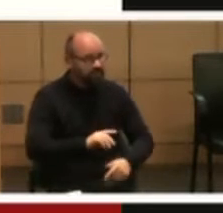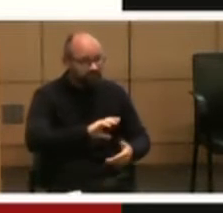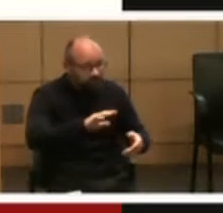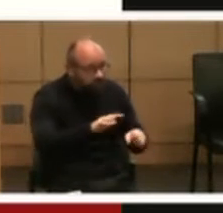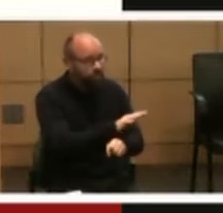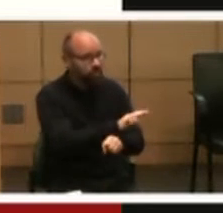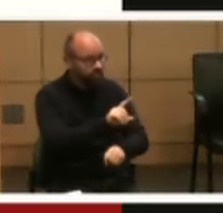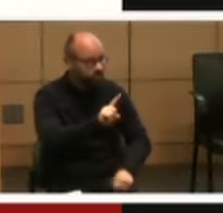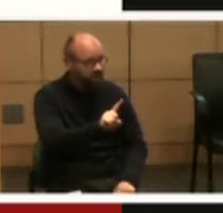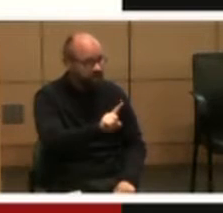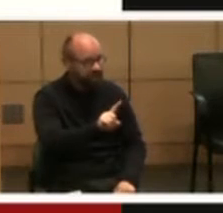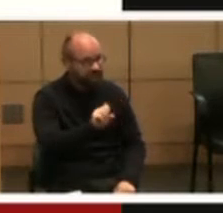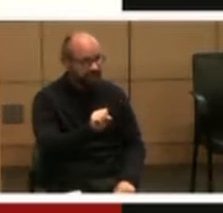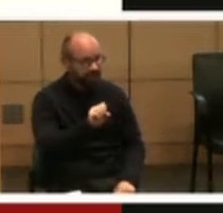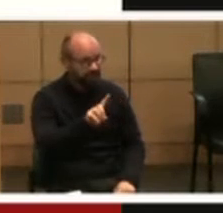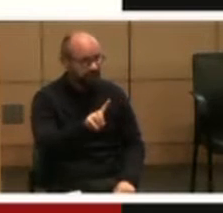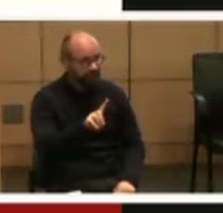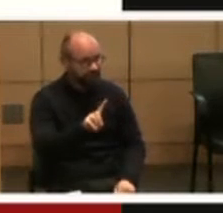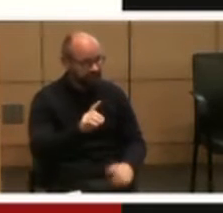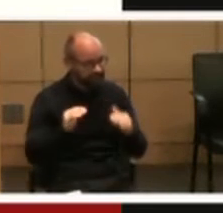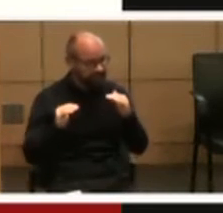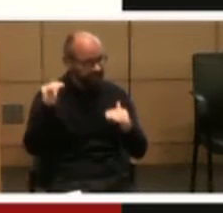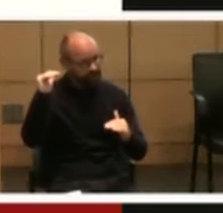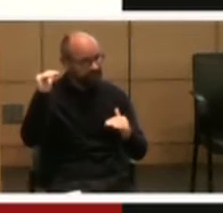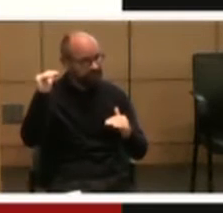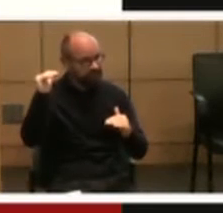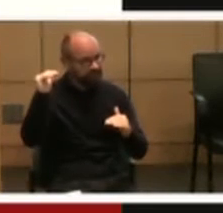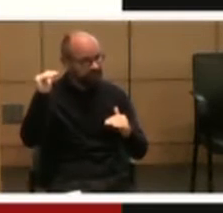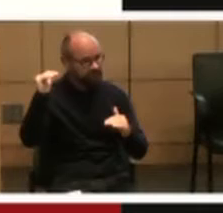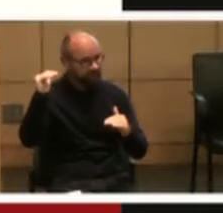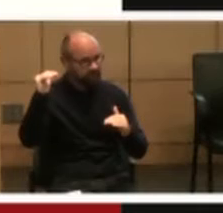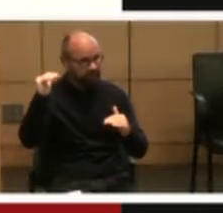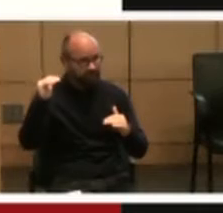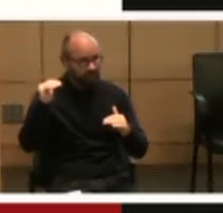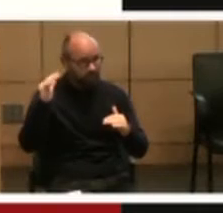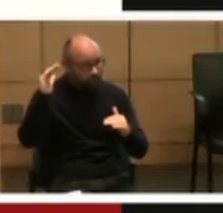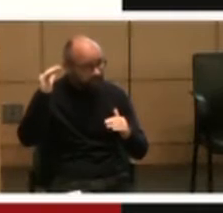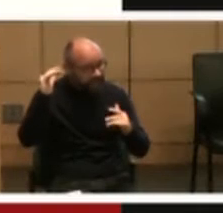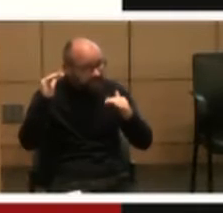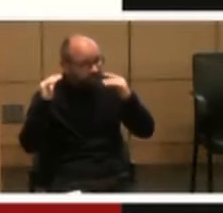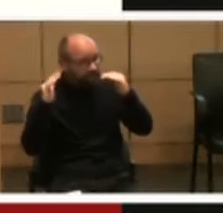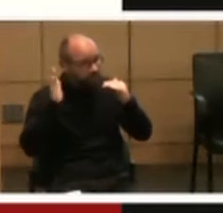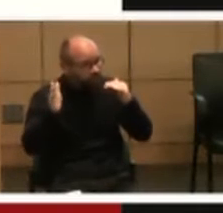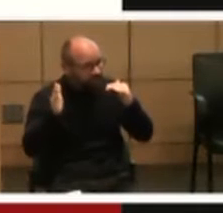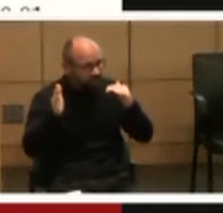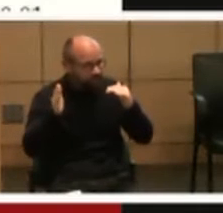And that's concerning, because are they going to catch up or are they not?